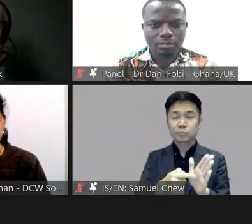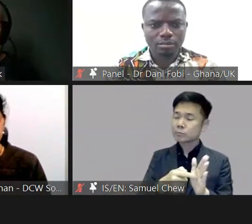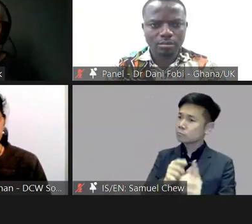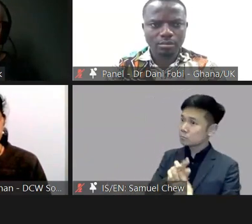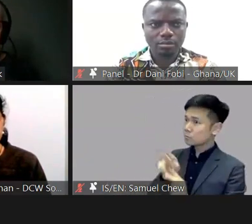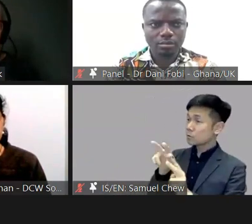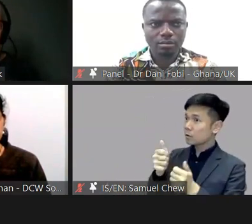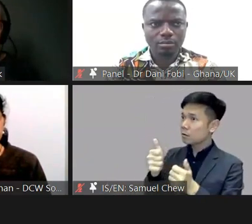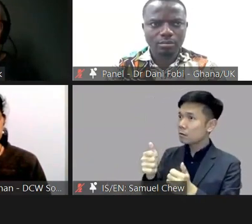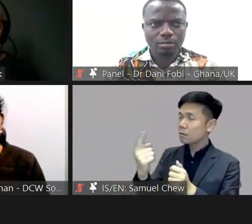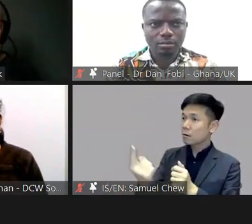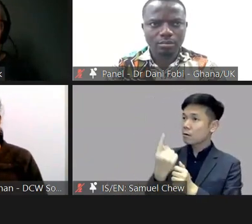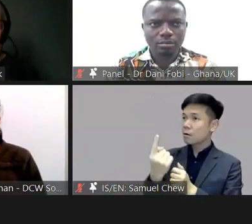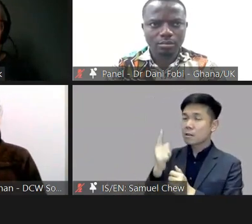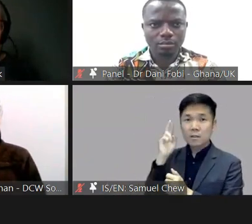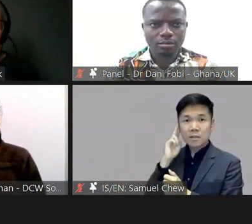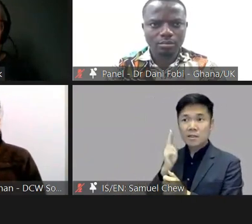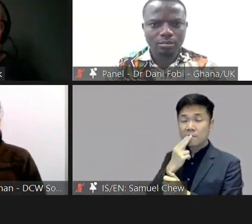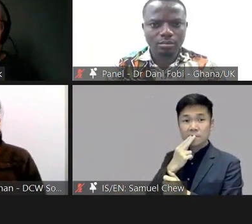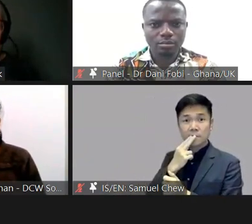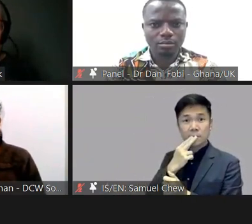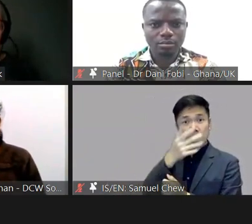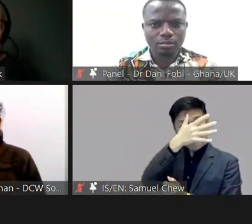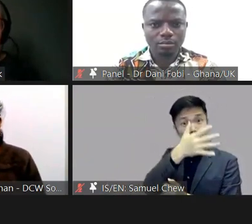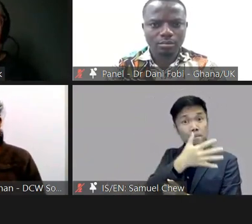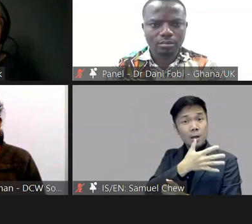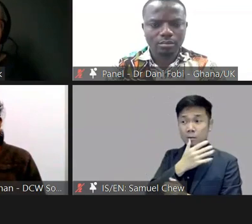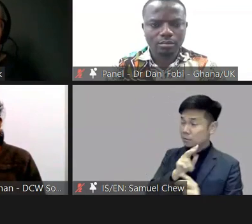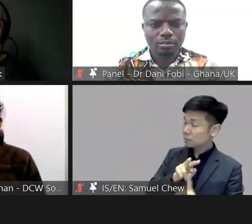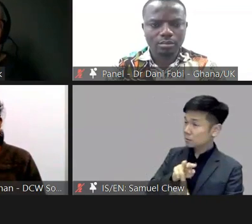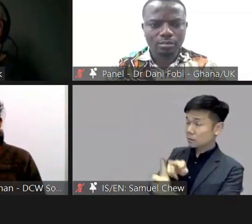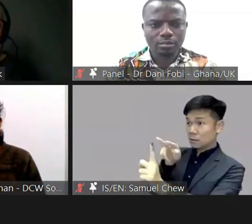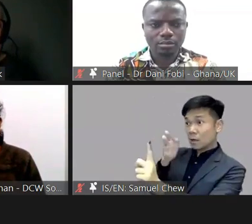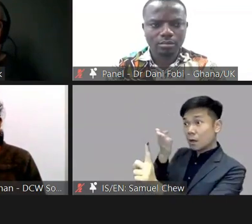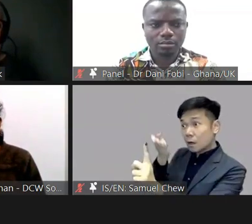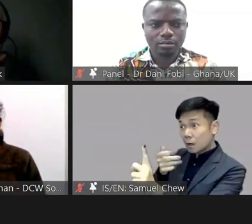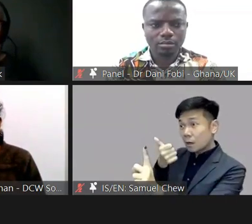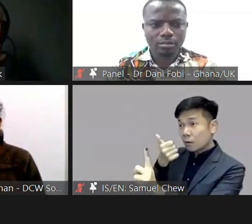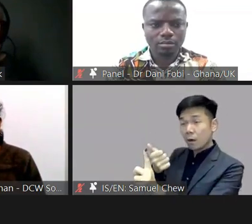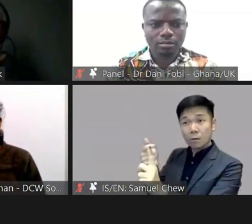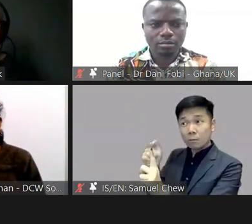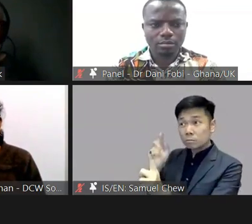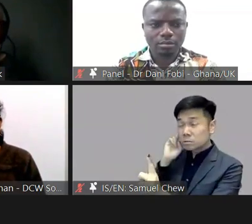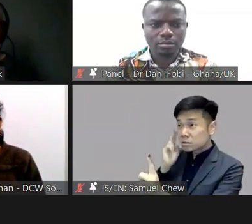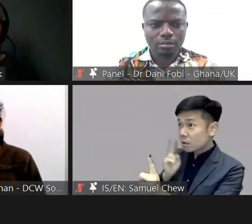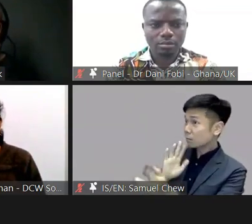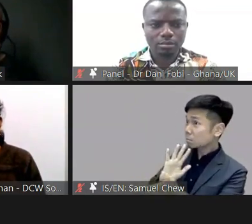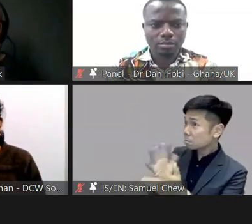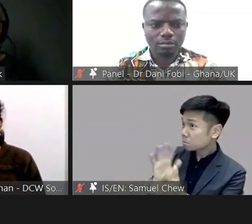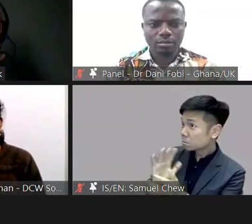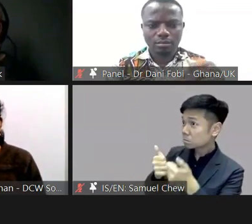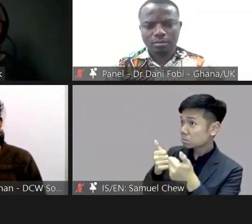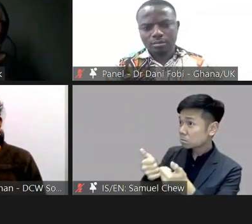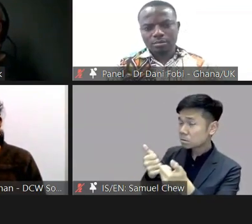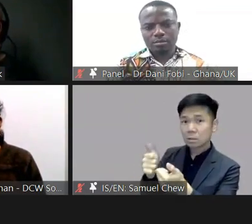the parents, they are surprised on seeing me, like, really, you can hear, and you are earning for yourself,